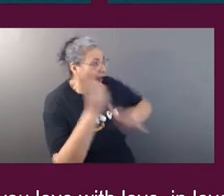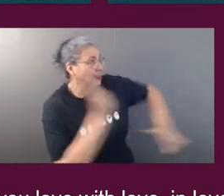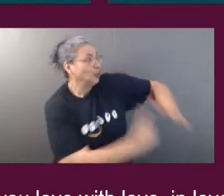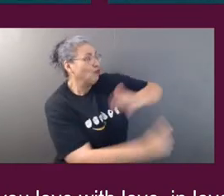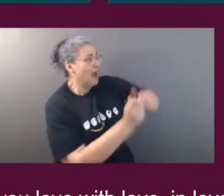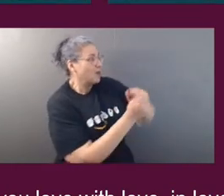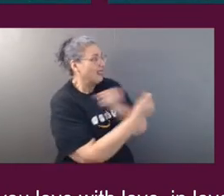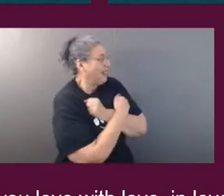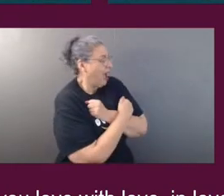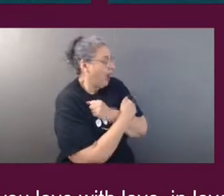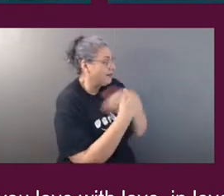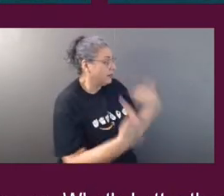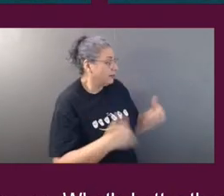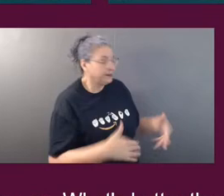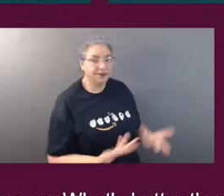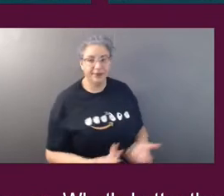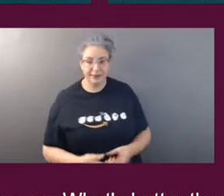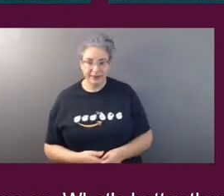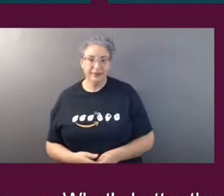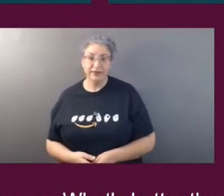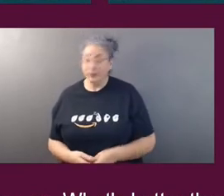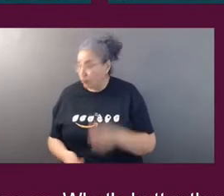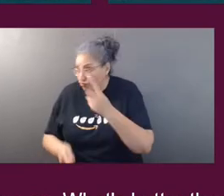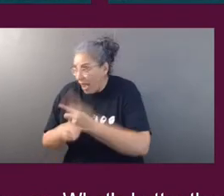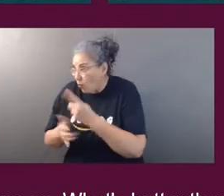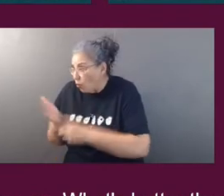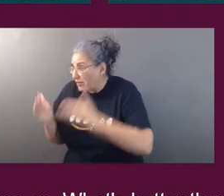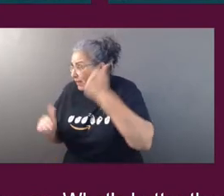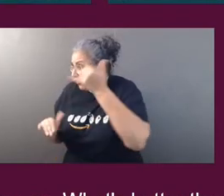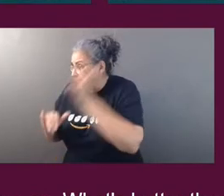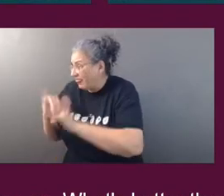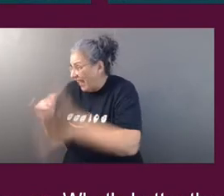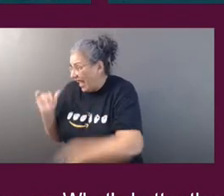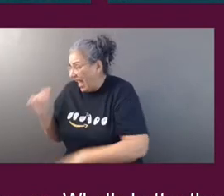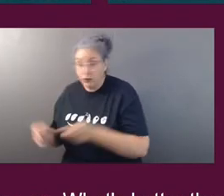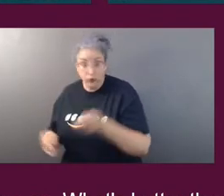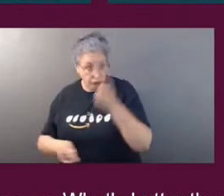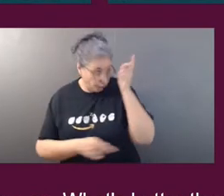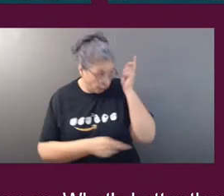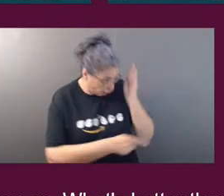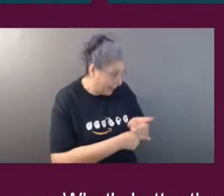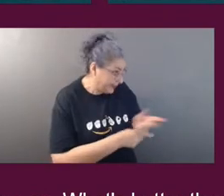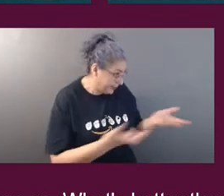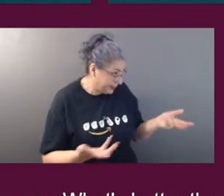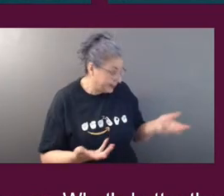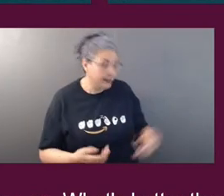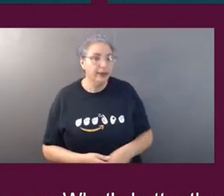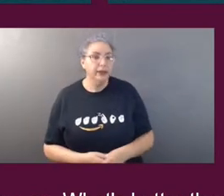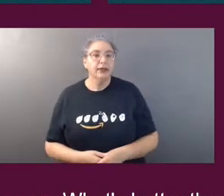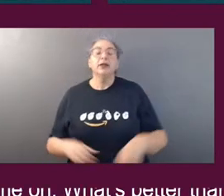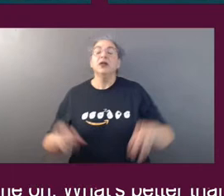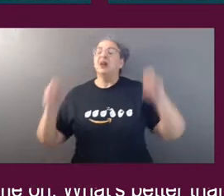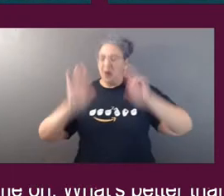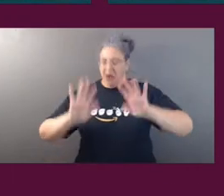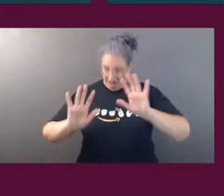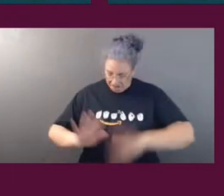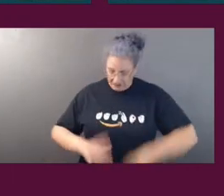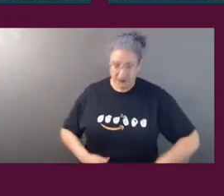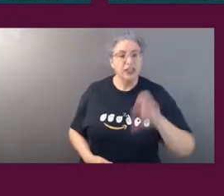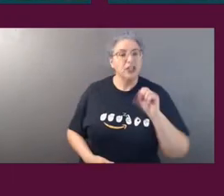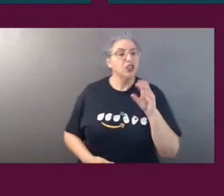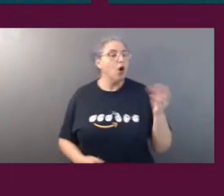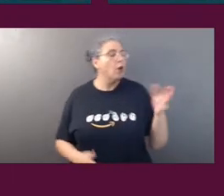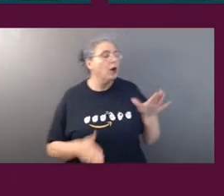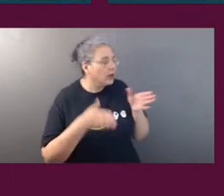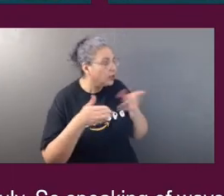to do it. Come on. What's better than that? What is better than that? Truly. Okay. So, speaking of ways to